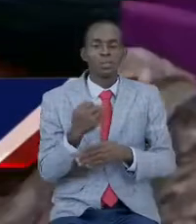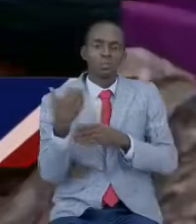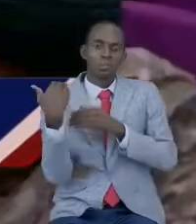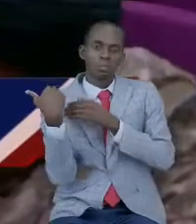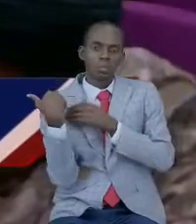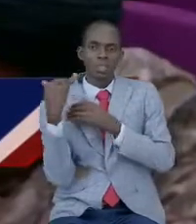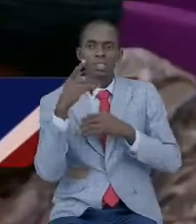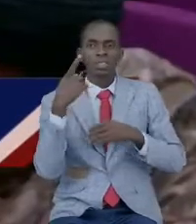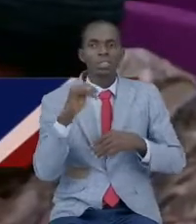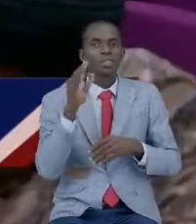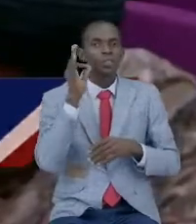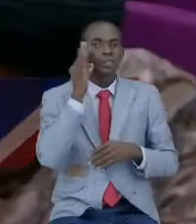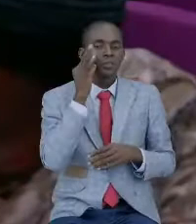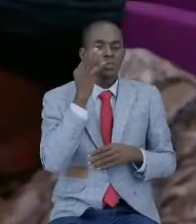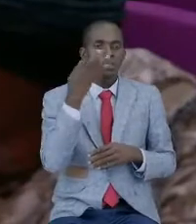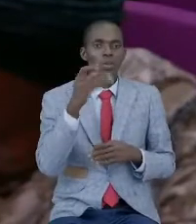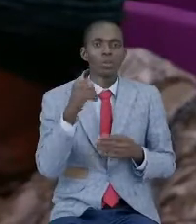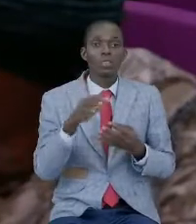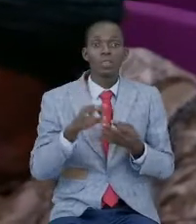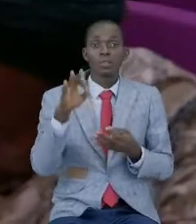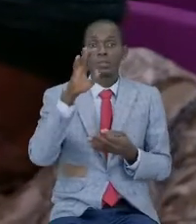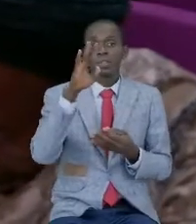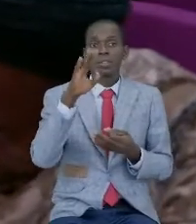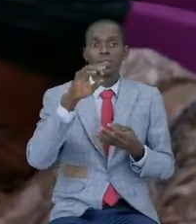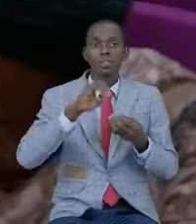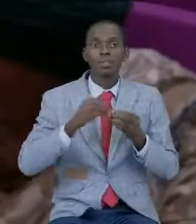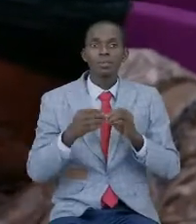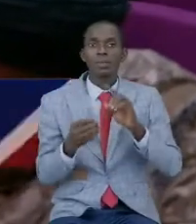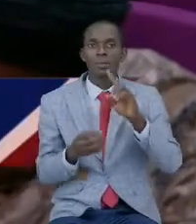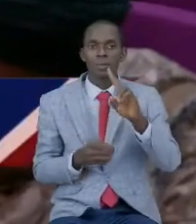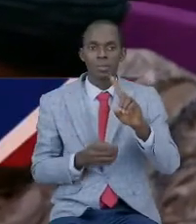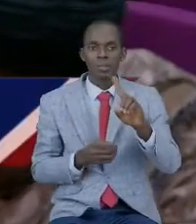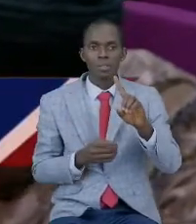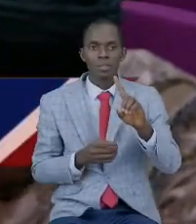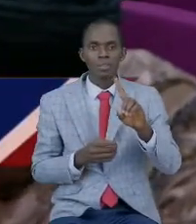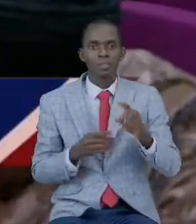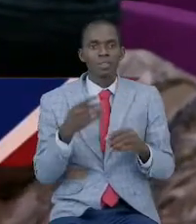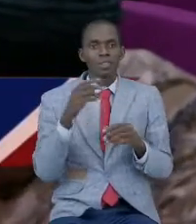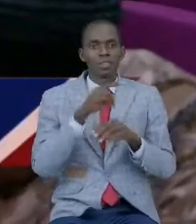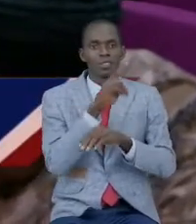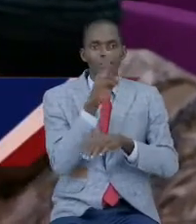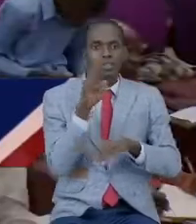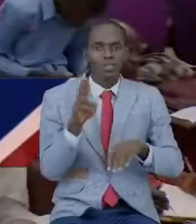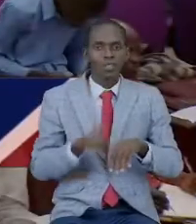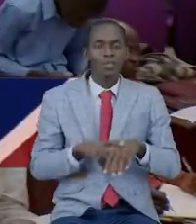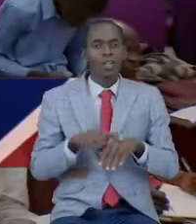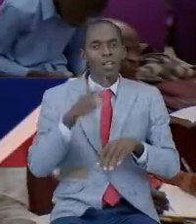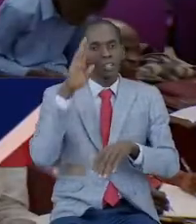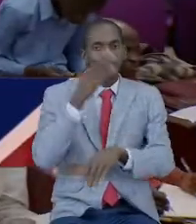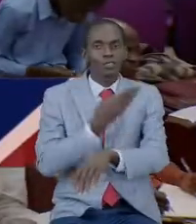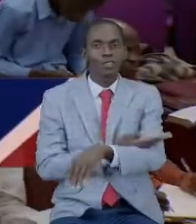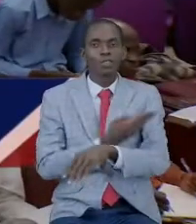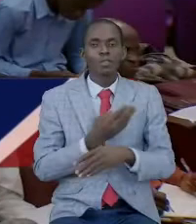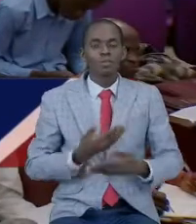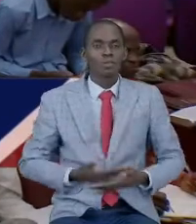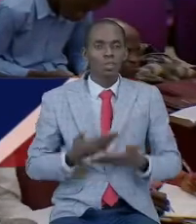at number one. Number one, nominal sons born after the flesh